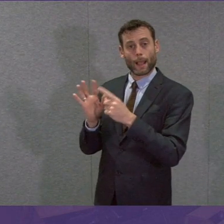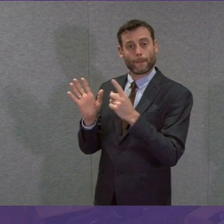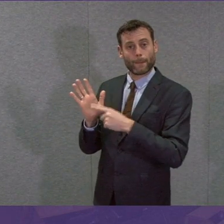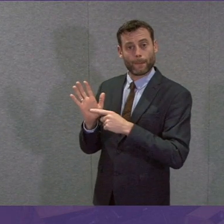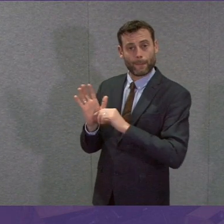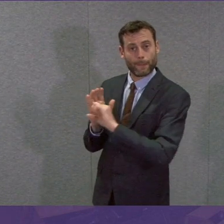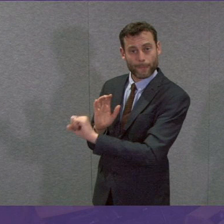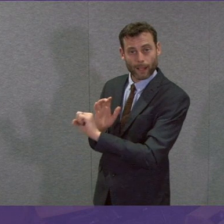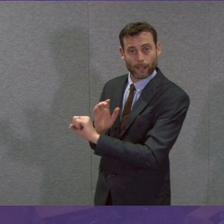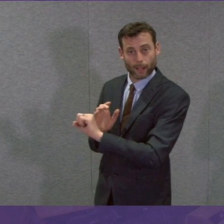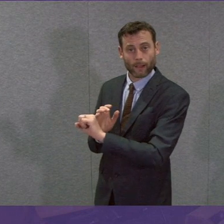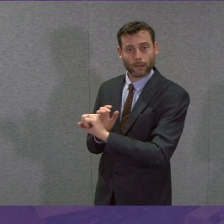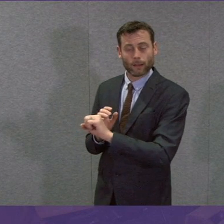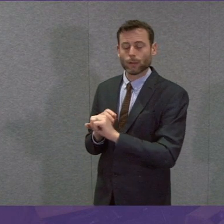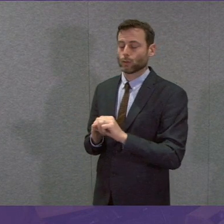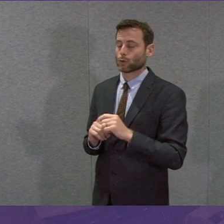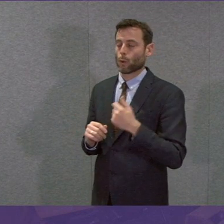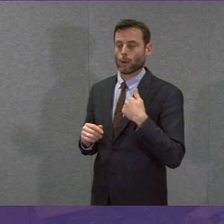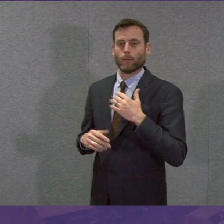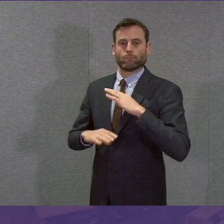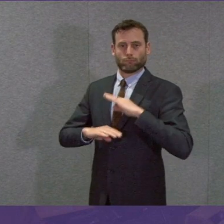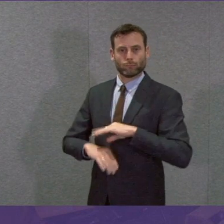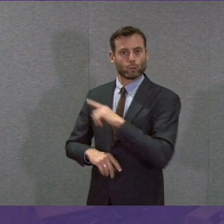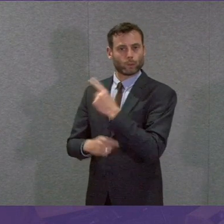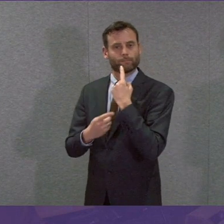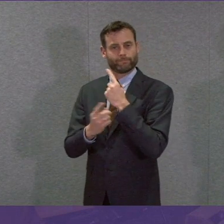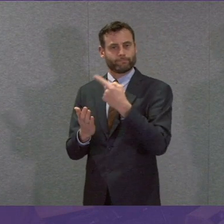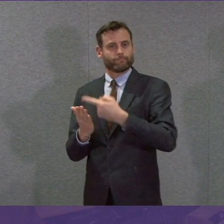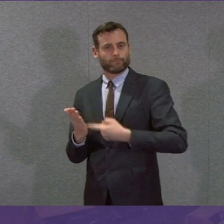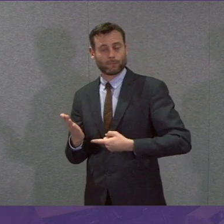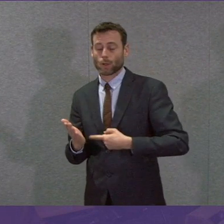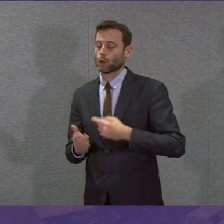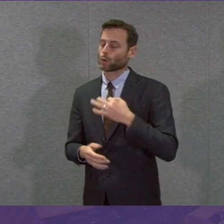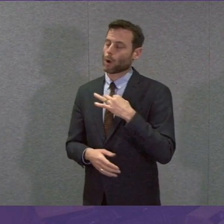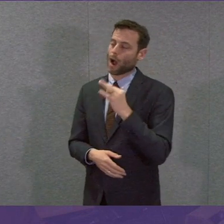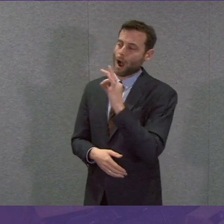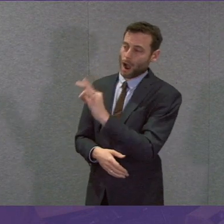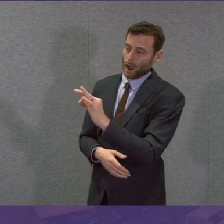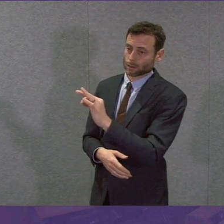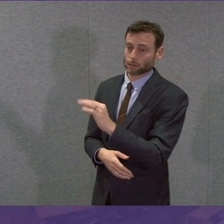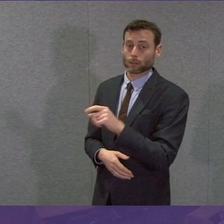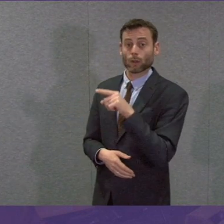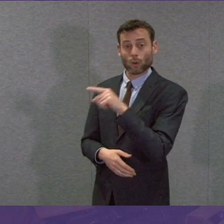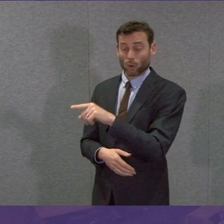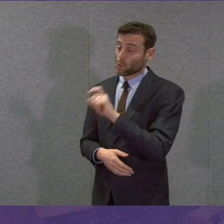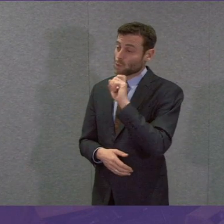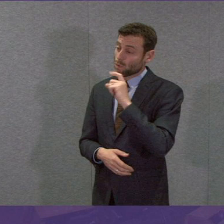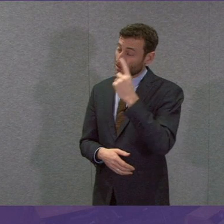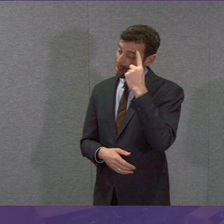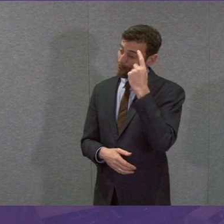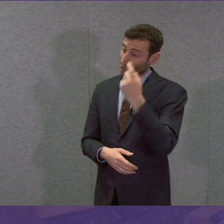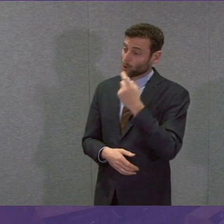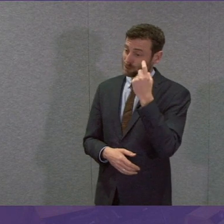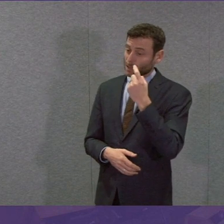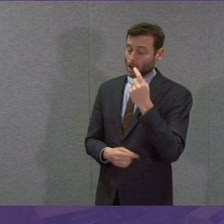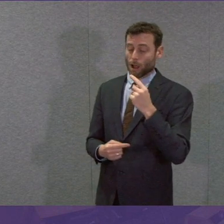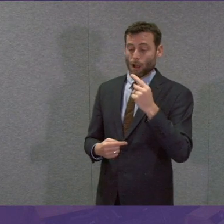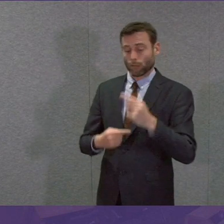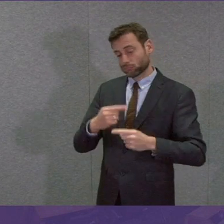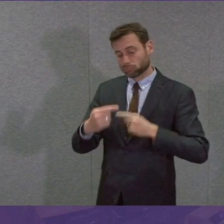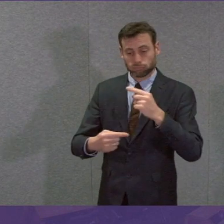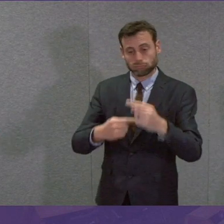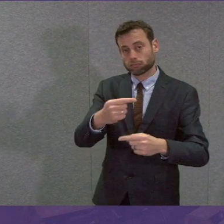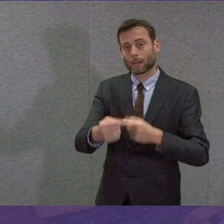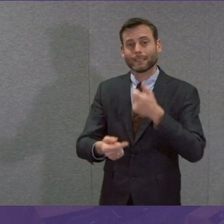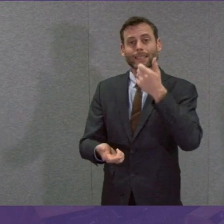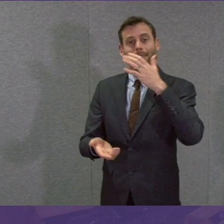very much welcomed statement. Can I ask, would he look at a 6 months rule in terms of bringing that back